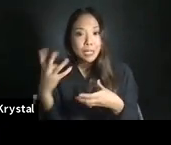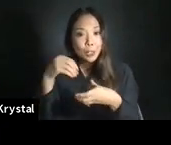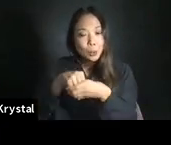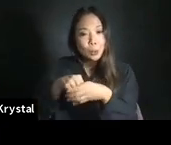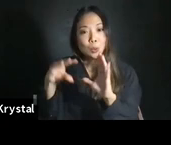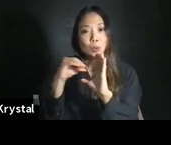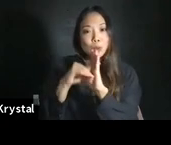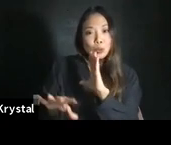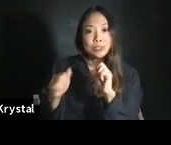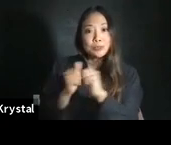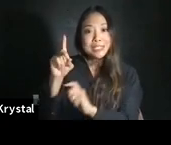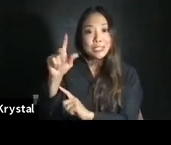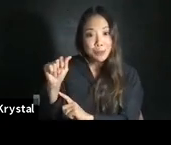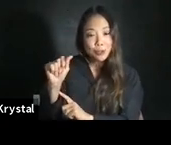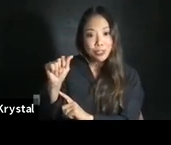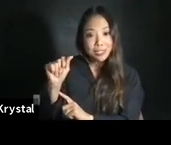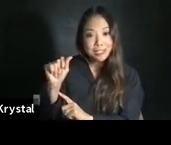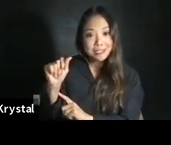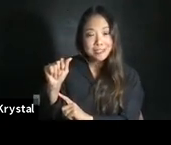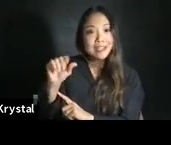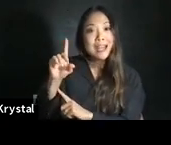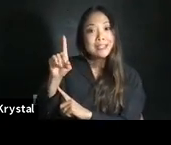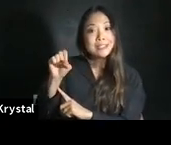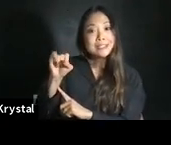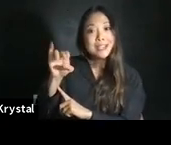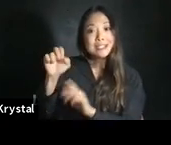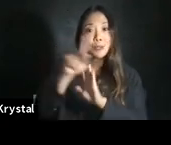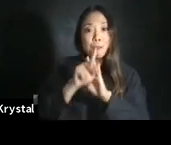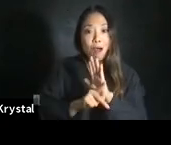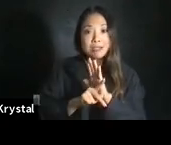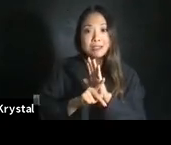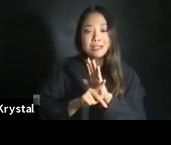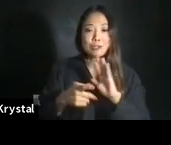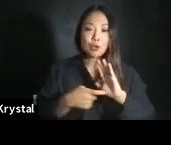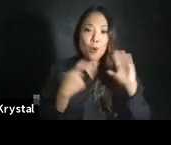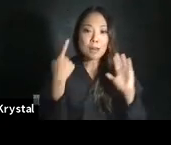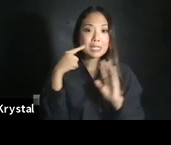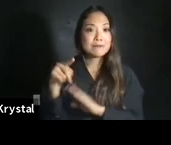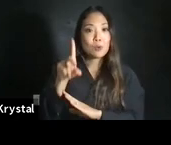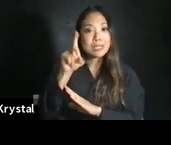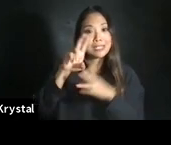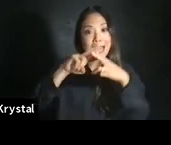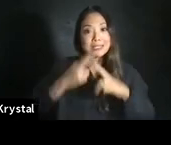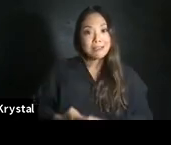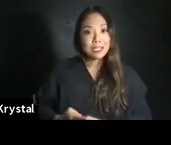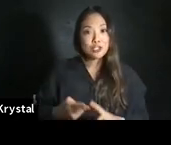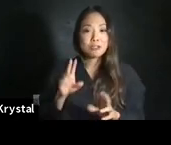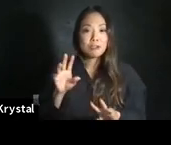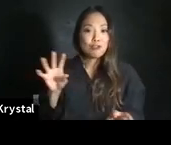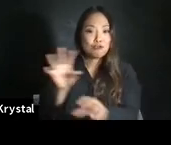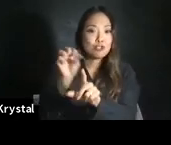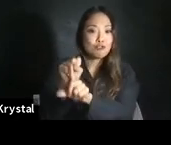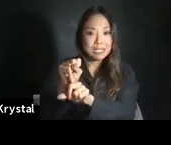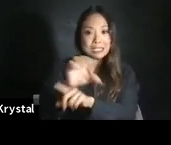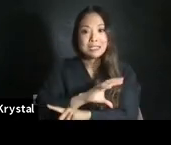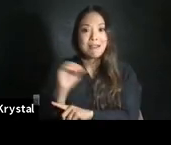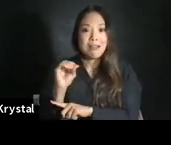deci policy requirements for de-escalation physical restraint and responding to records requests we will also